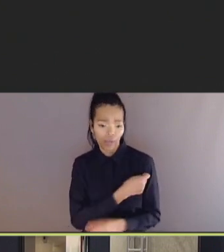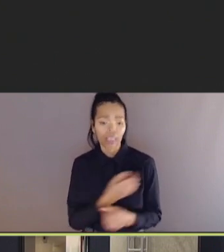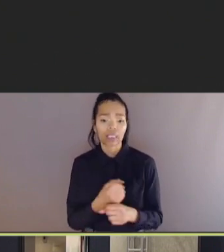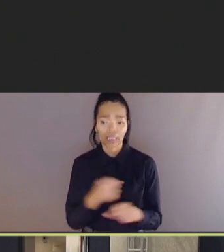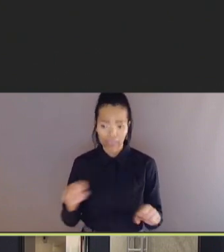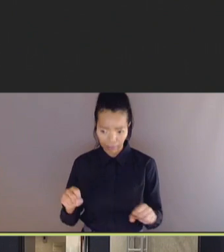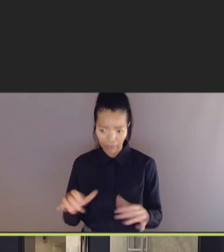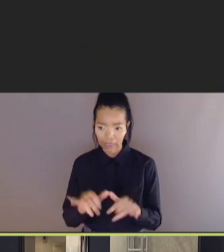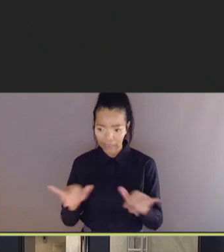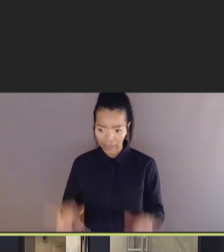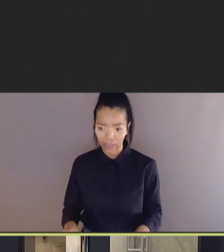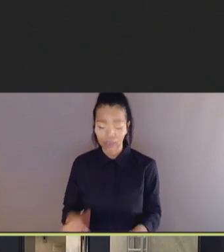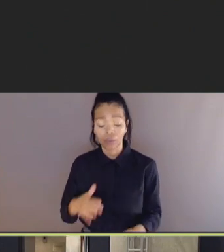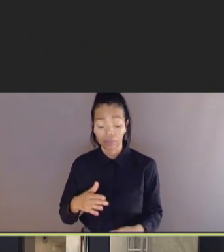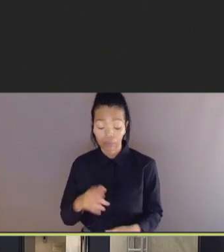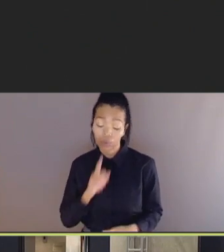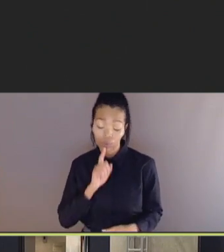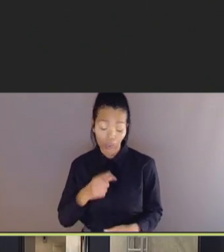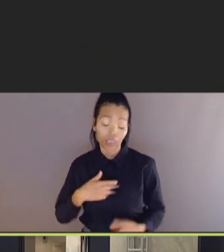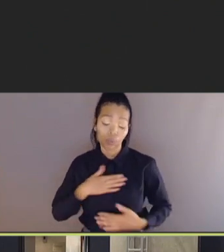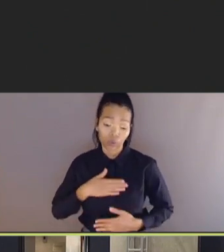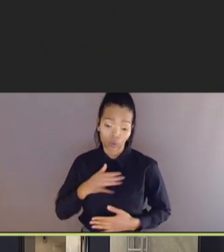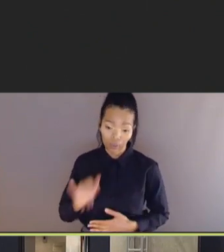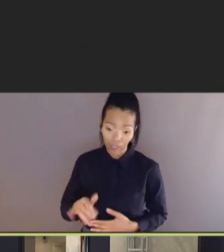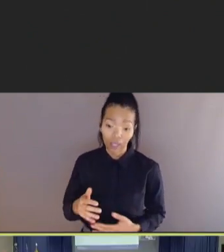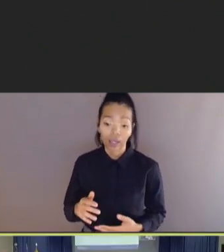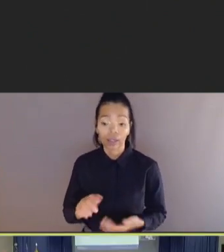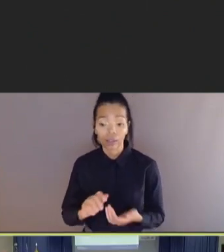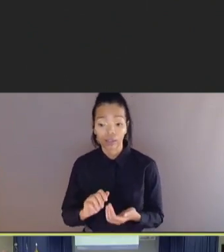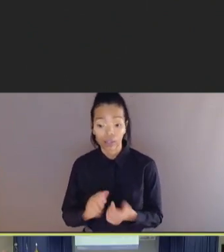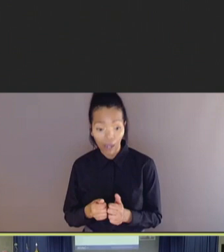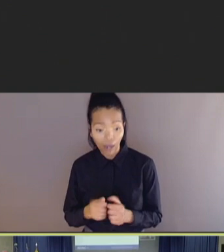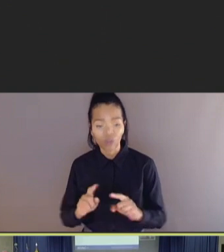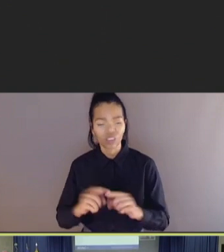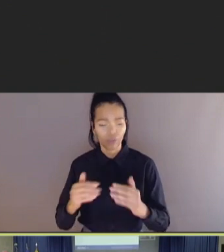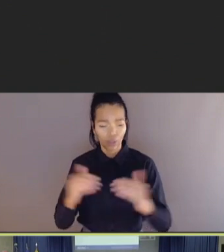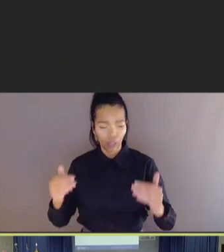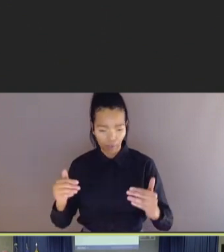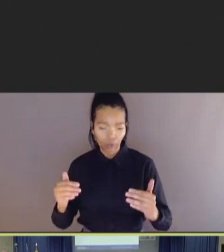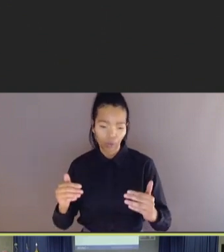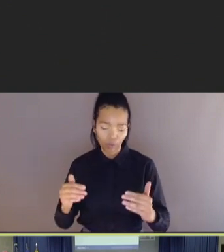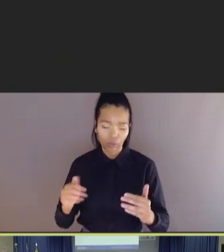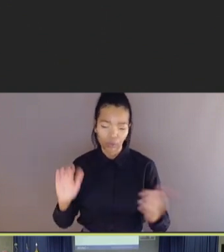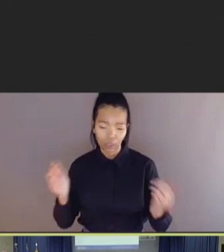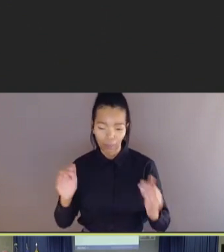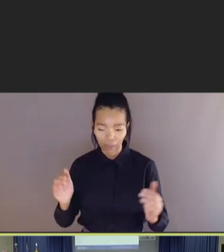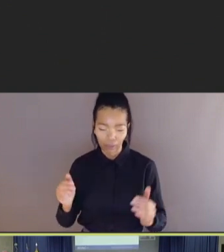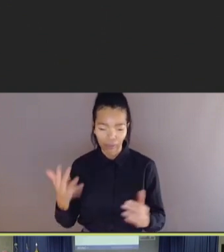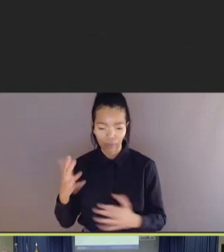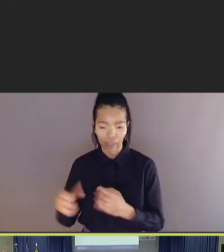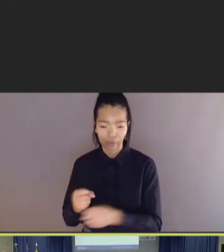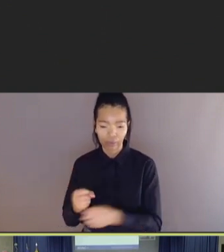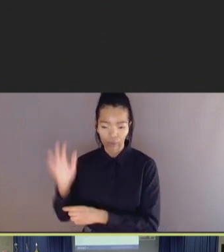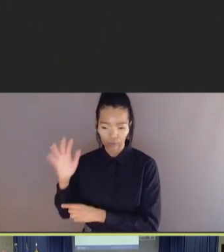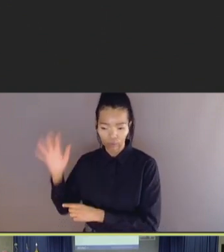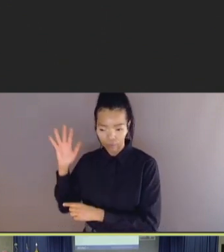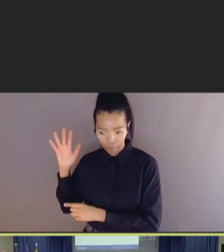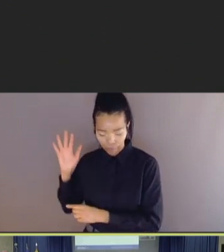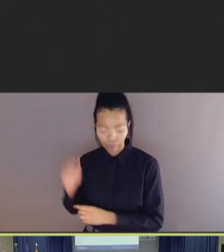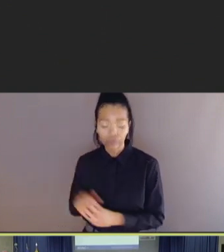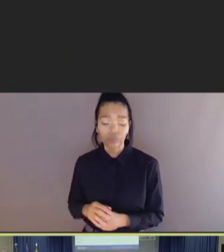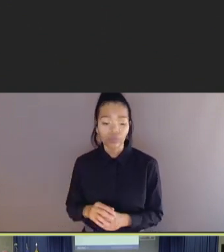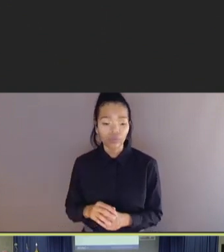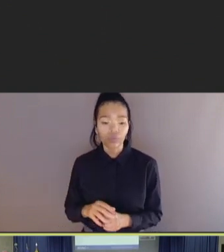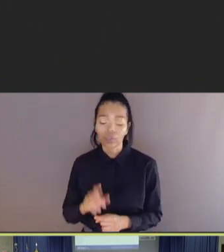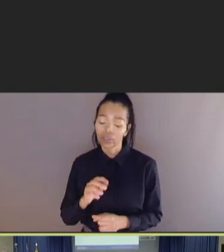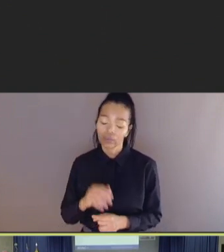of that is at a very different level now than it was prior to the last 5 years, going through the